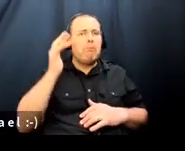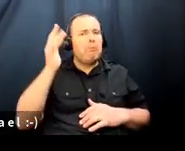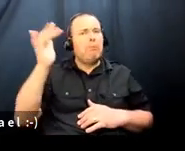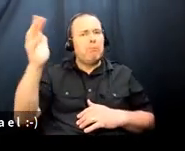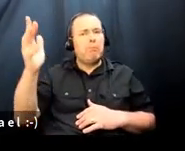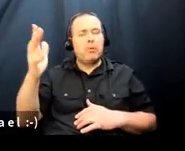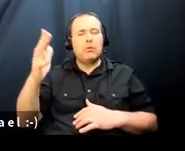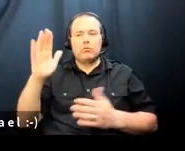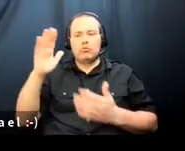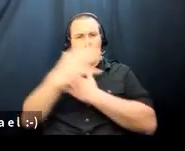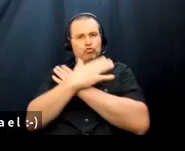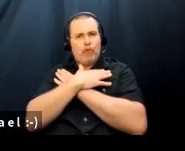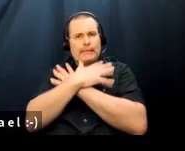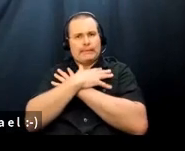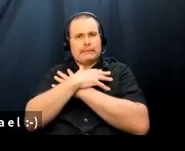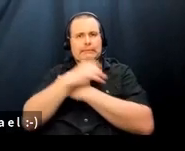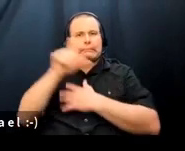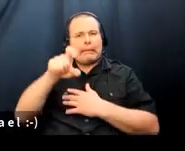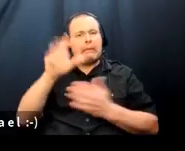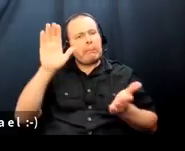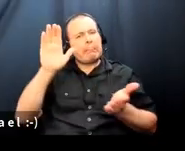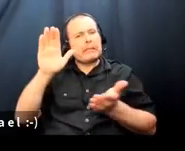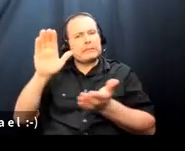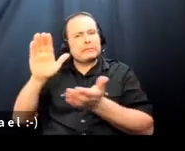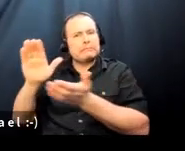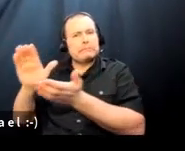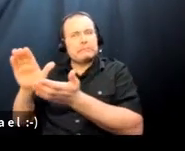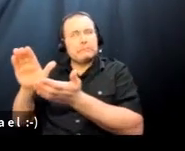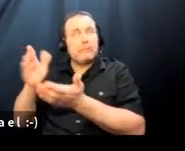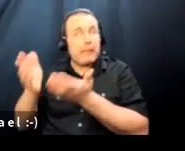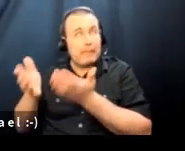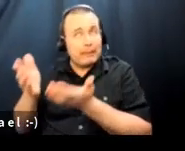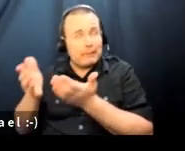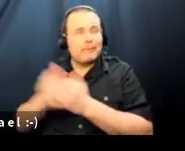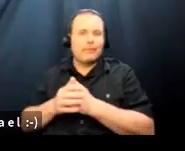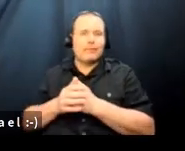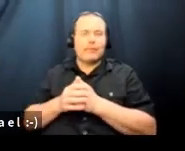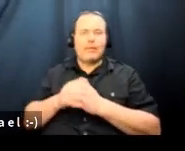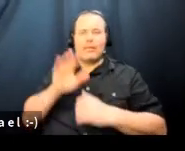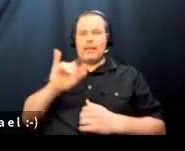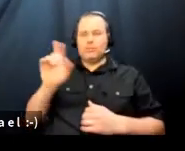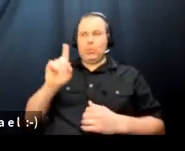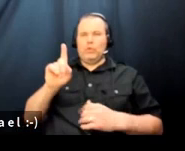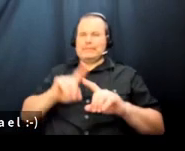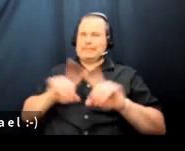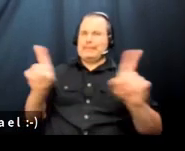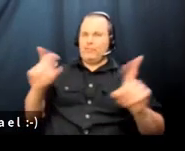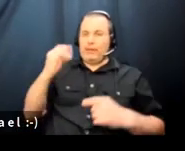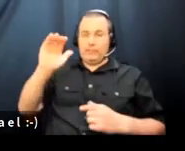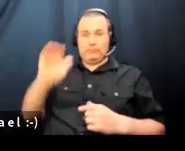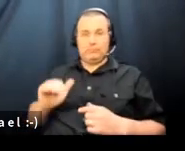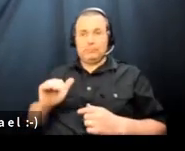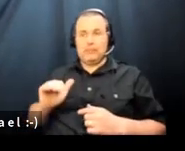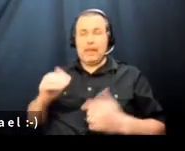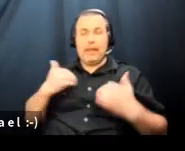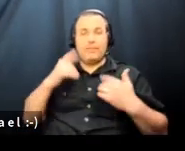rest. Maybe. And that's where it can be different for a child with a hearing loss. They may, in fact,